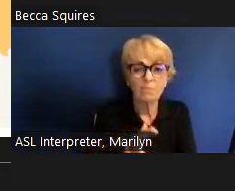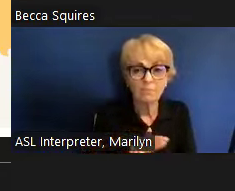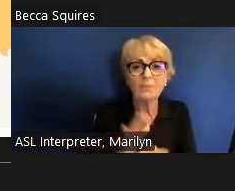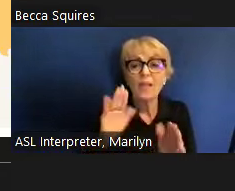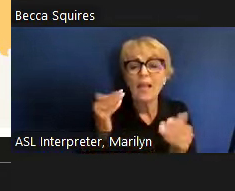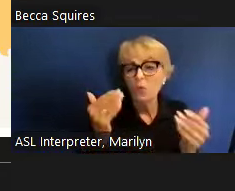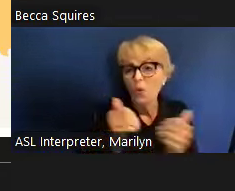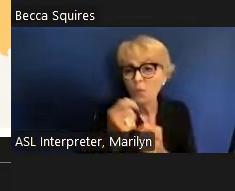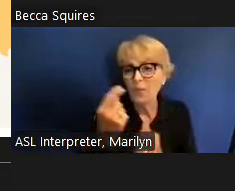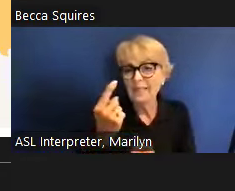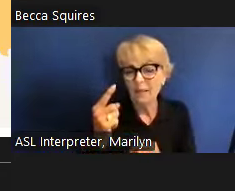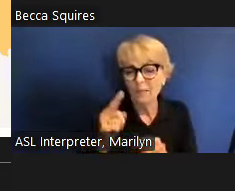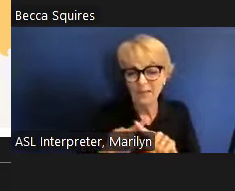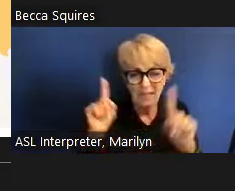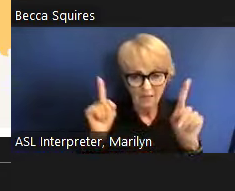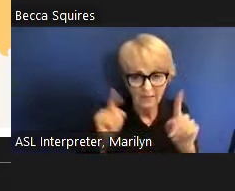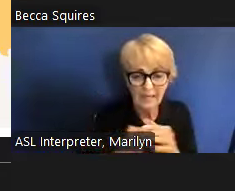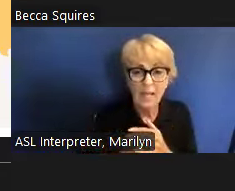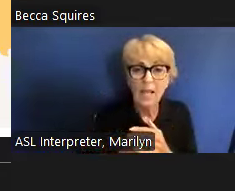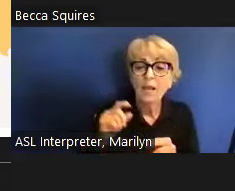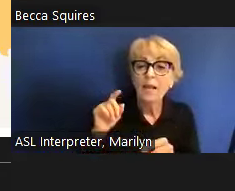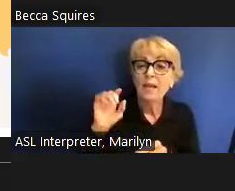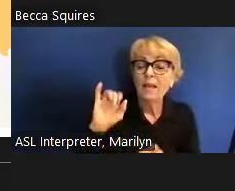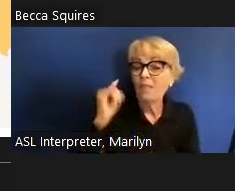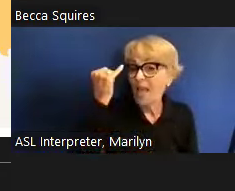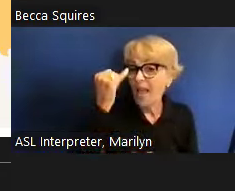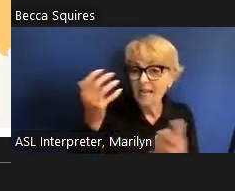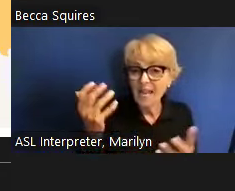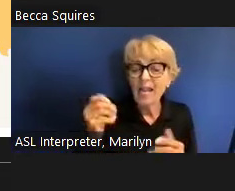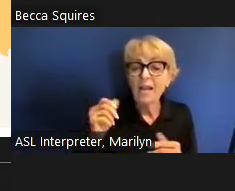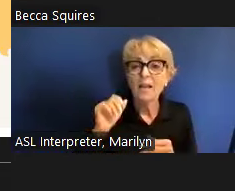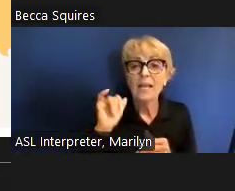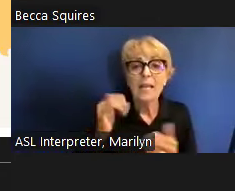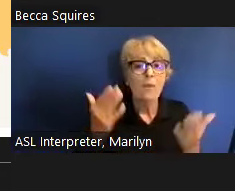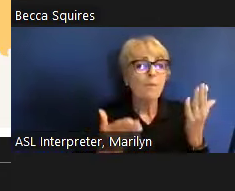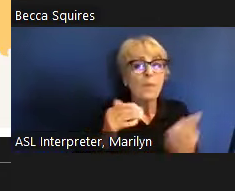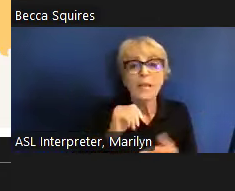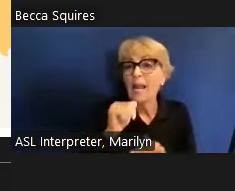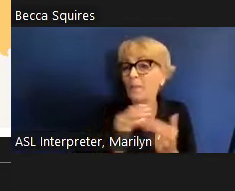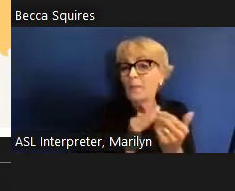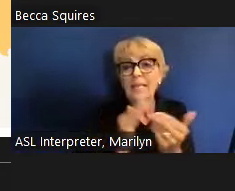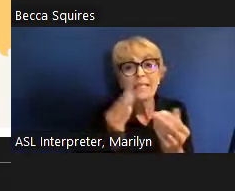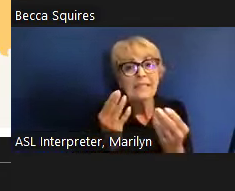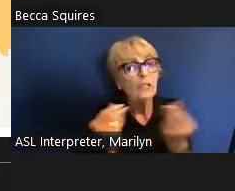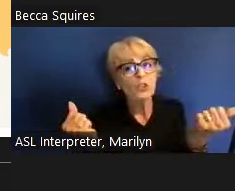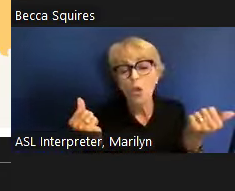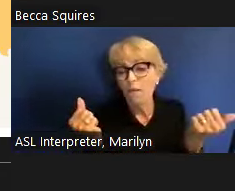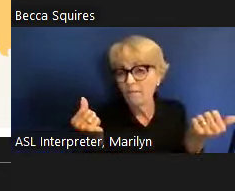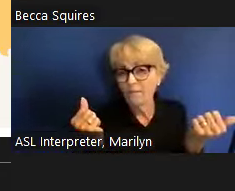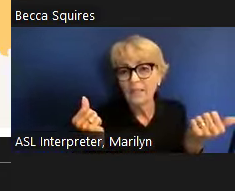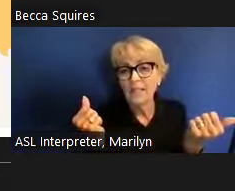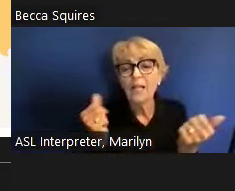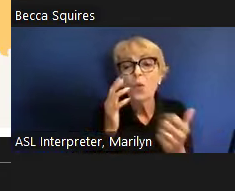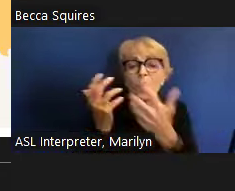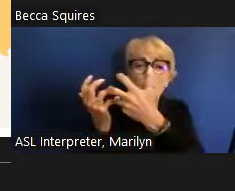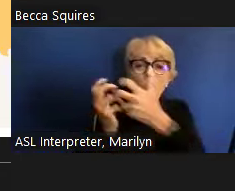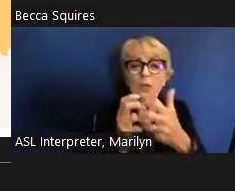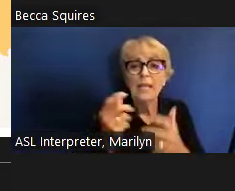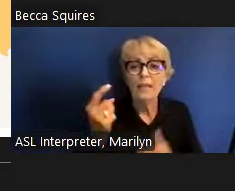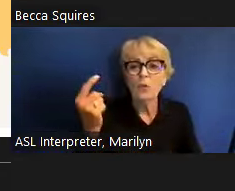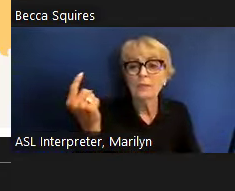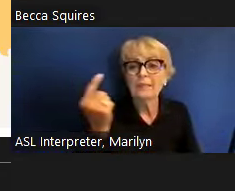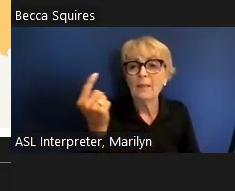something else. But the idea was that this might not be easy to solve, and so we would put together something